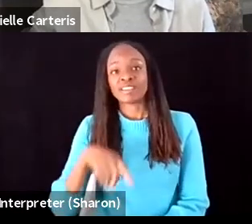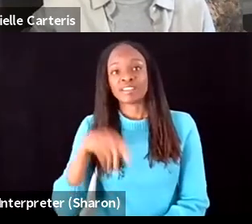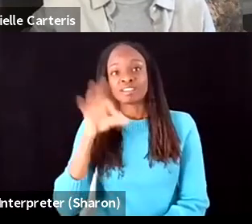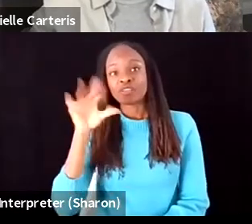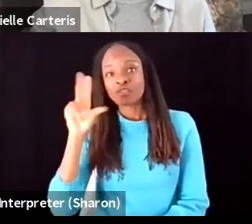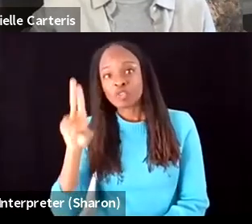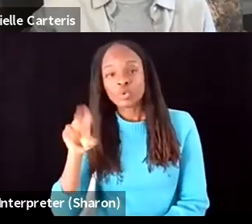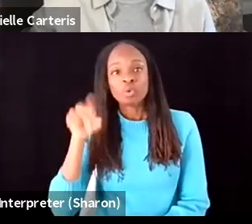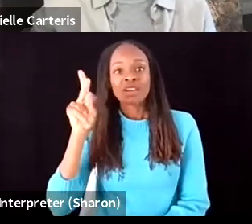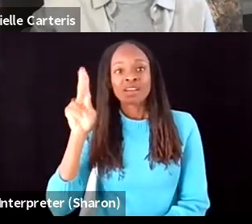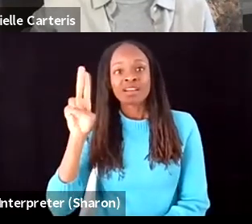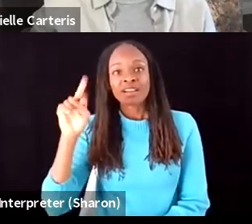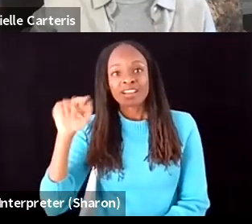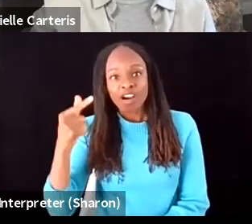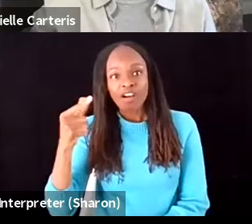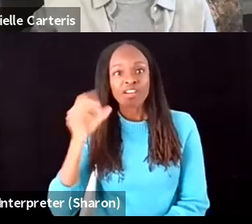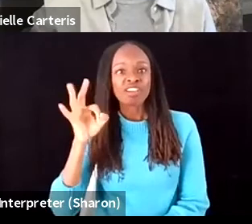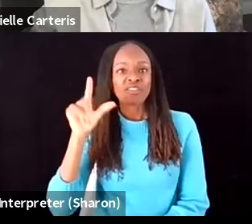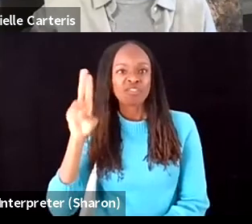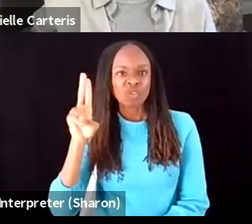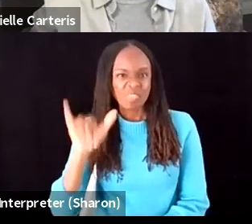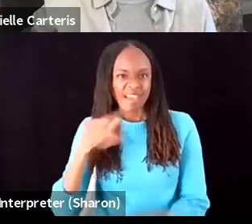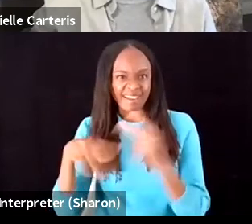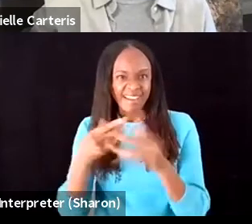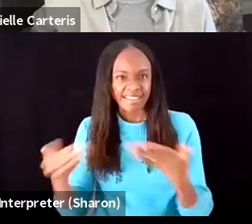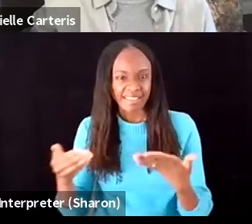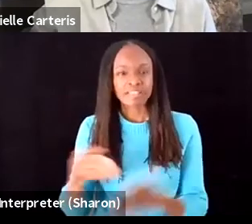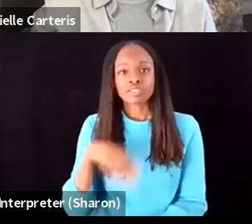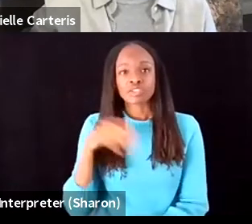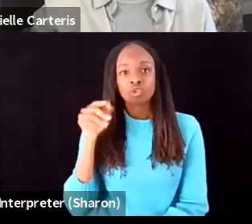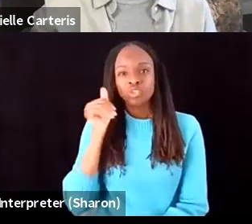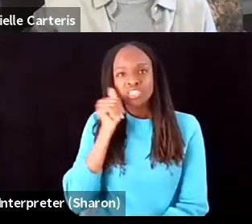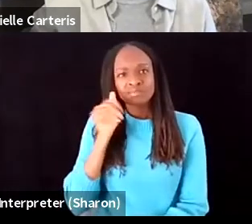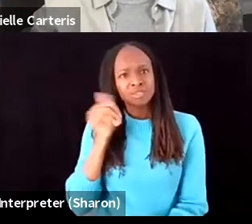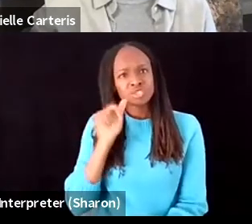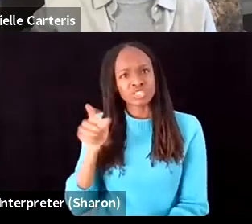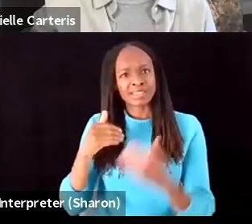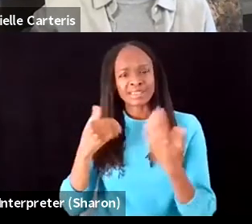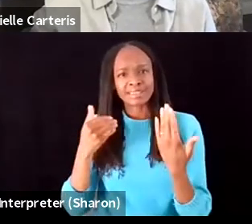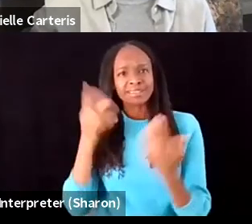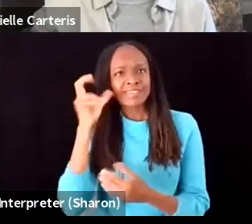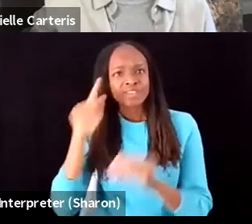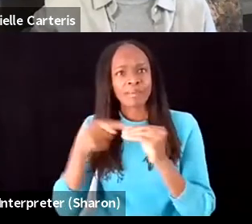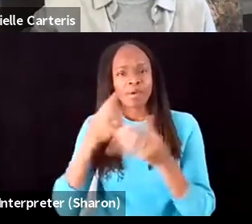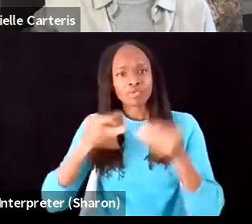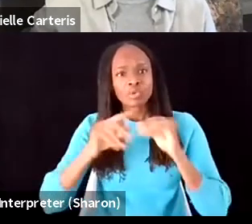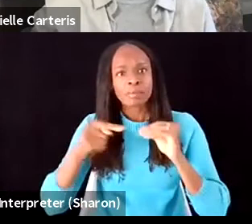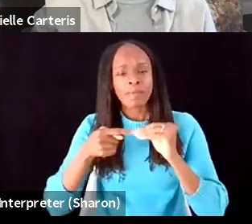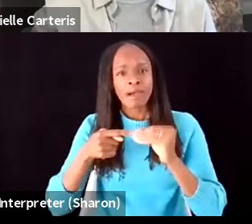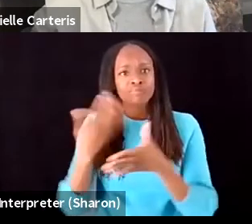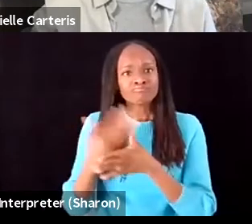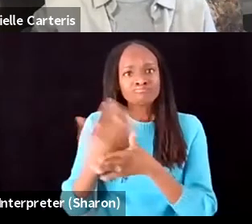flu, that sort of thing. And she's told those stories about the harassment and the violence that